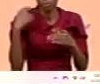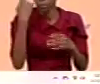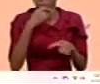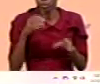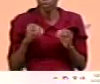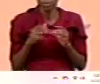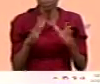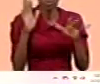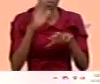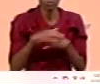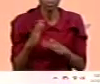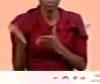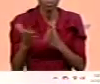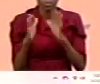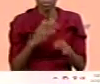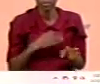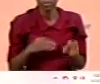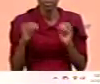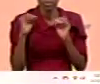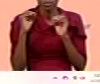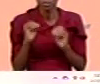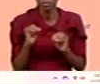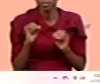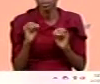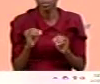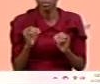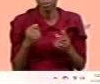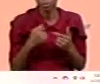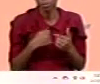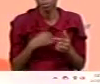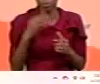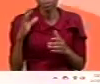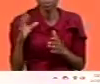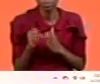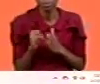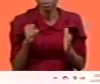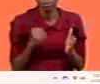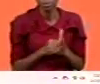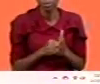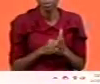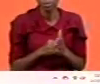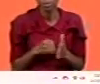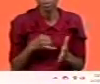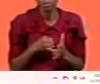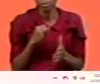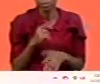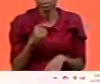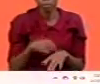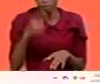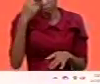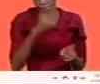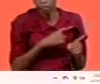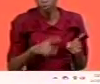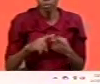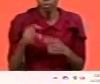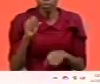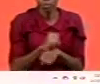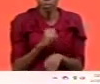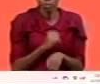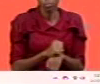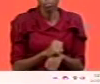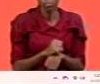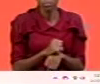It is time for the Lord to walk, for they have made void thy law. Therefore, I love thy commandments above good, yea, above fine